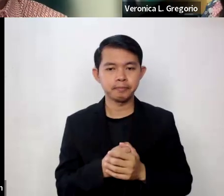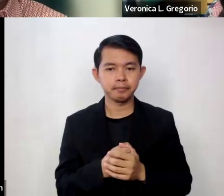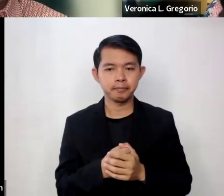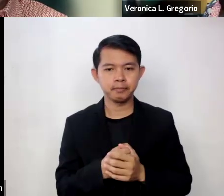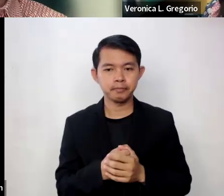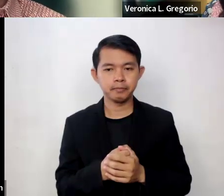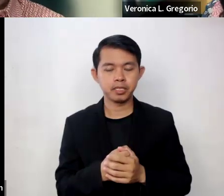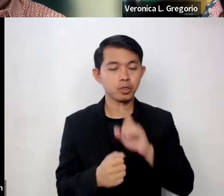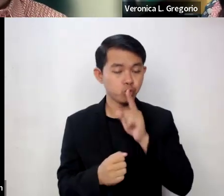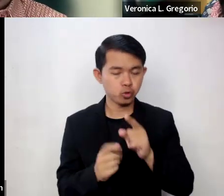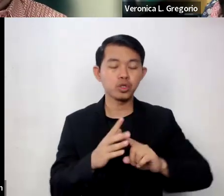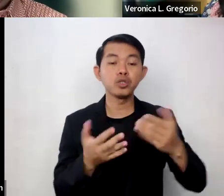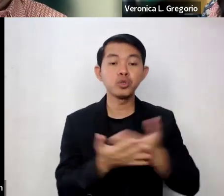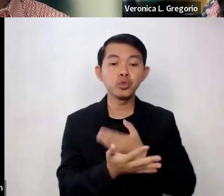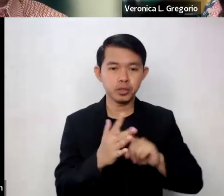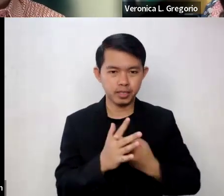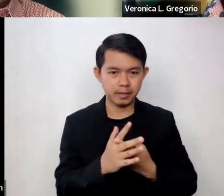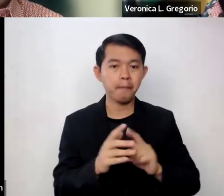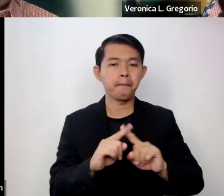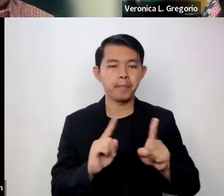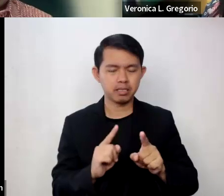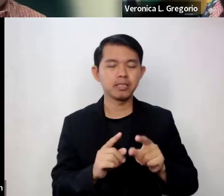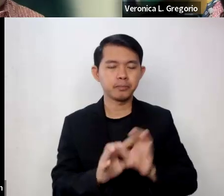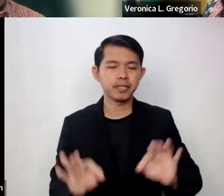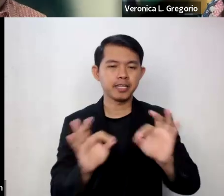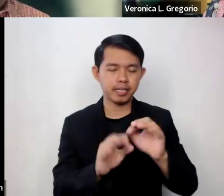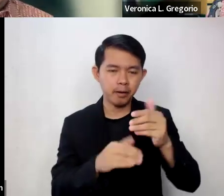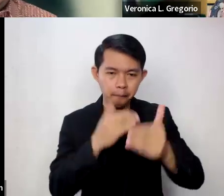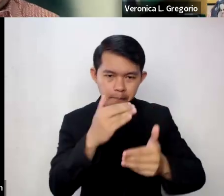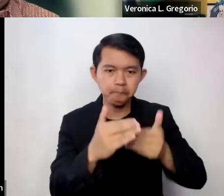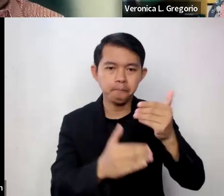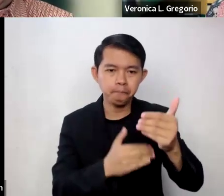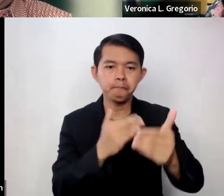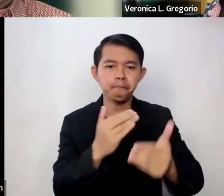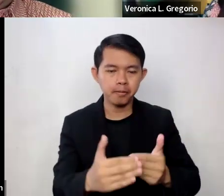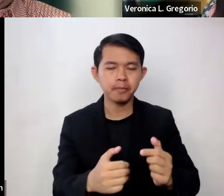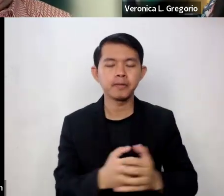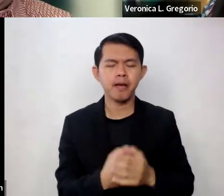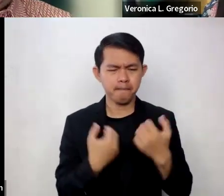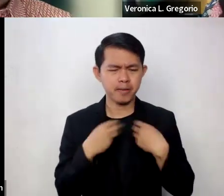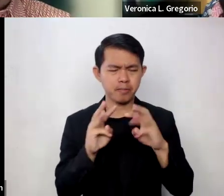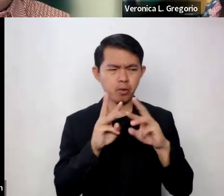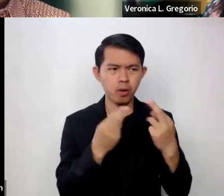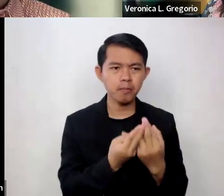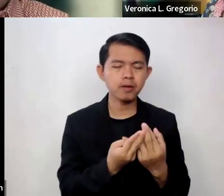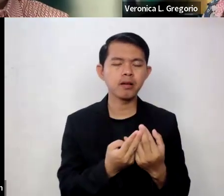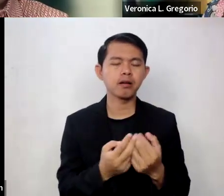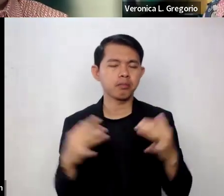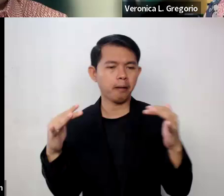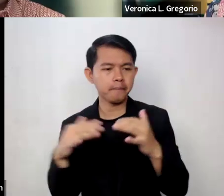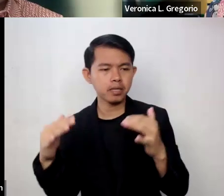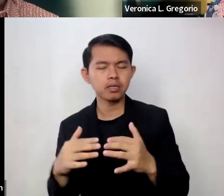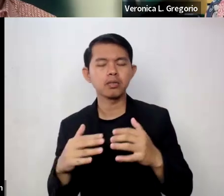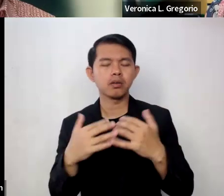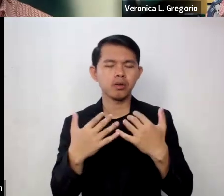good. Baby Right. steps, right? And to prepare for that conference, may mga webinars, may mga in-person events, yung